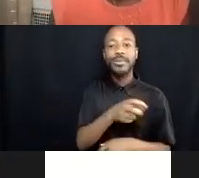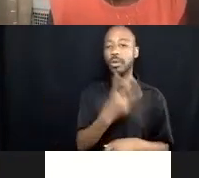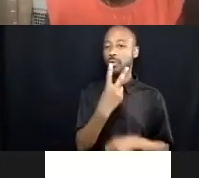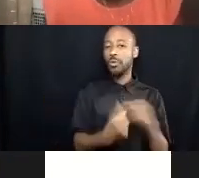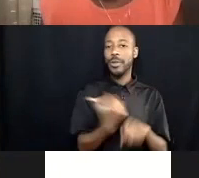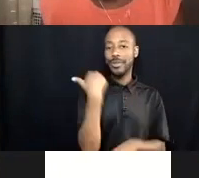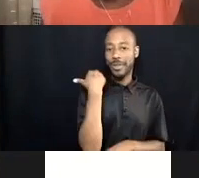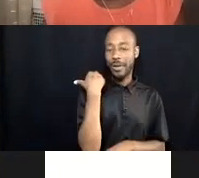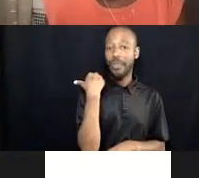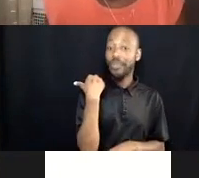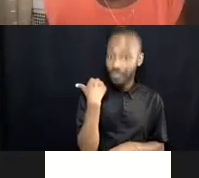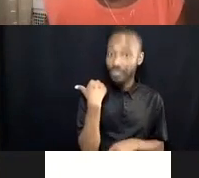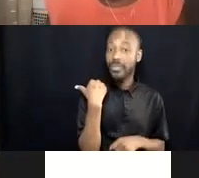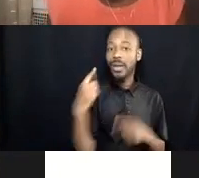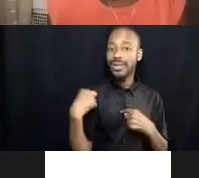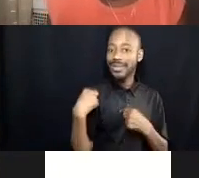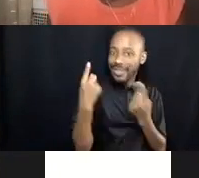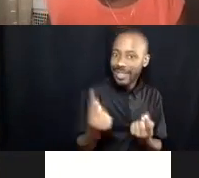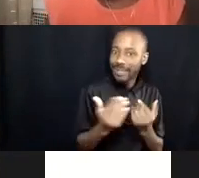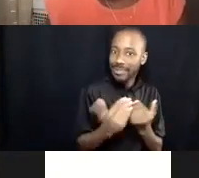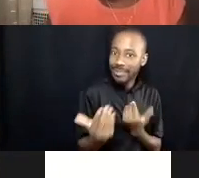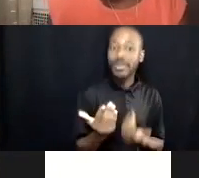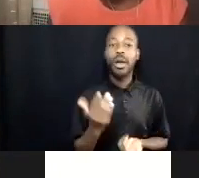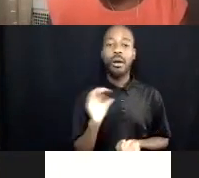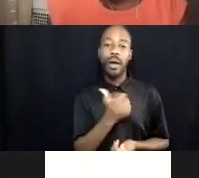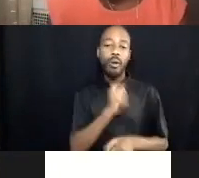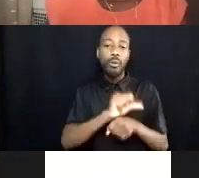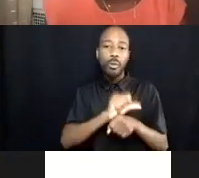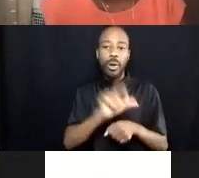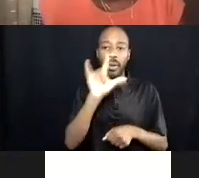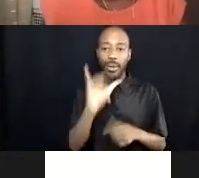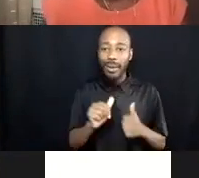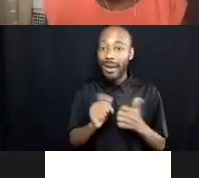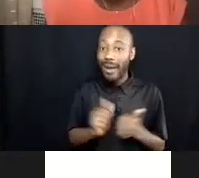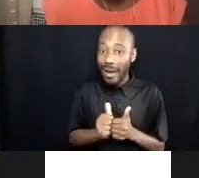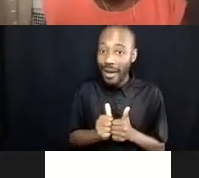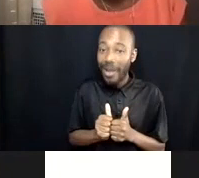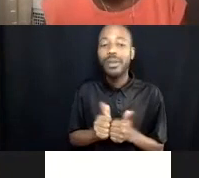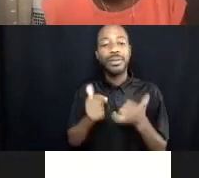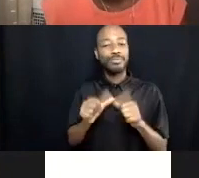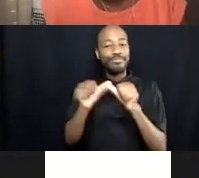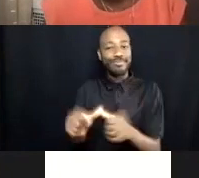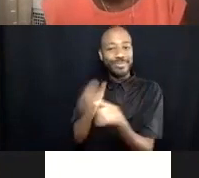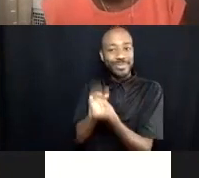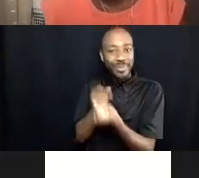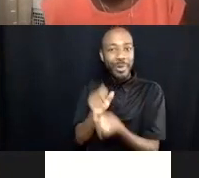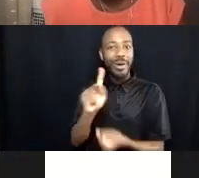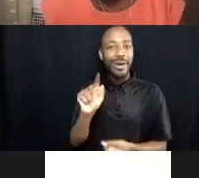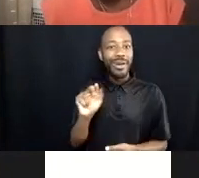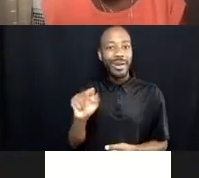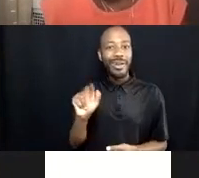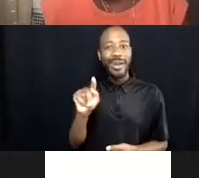So since then, our work still looks like continuing to support Kanataka. As some of you may be able